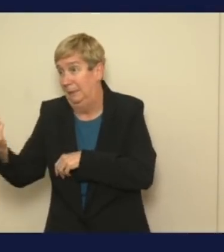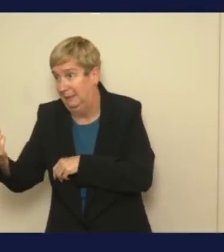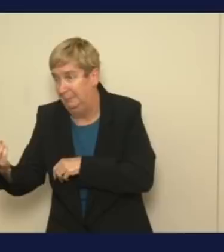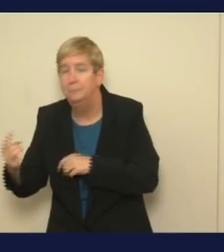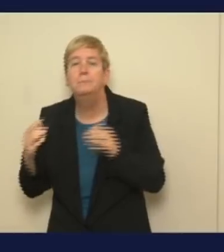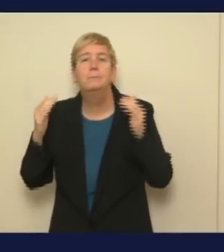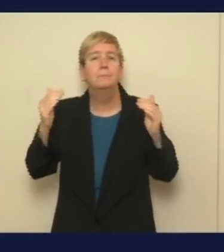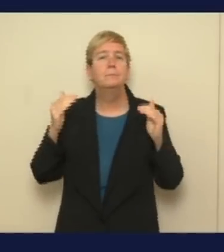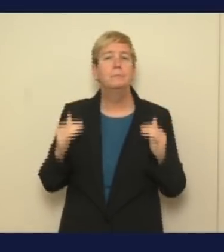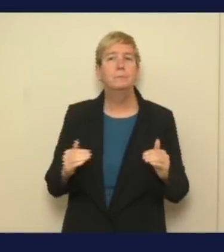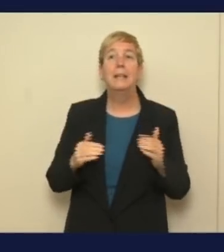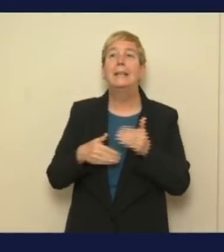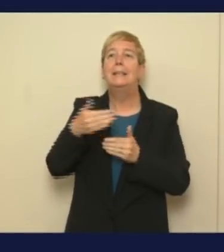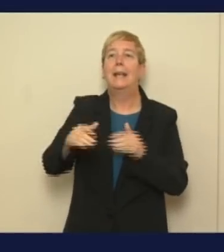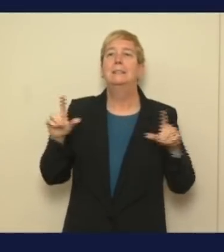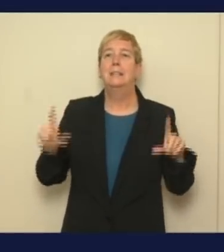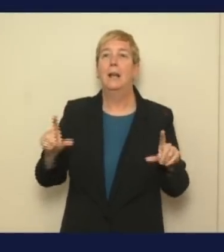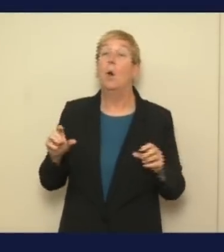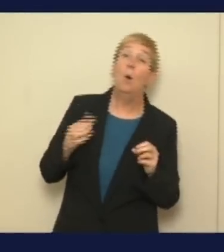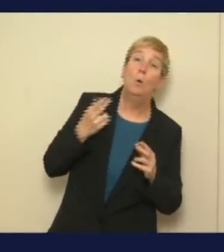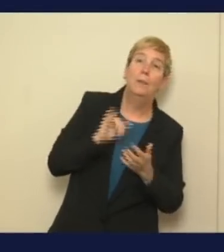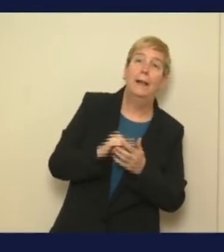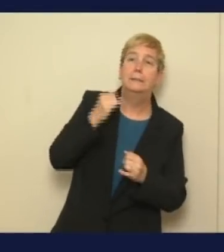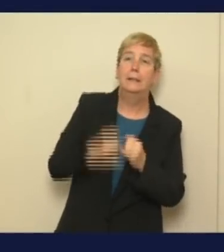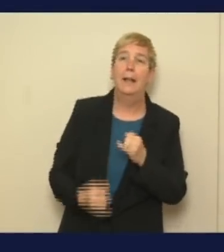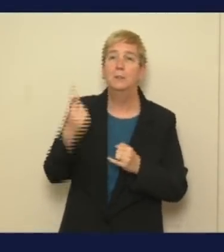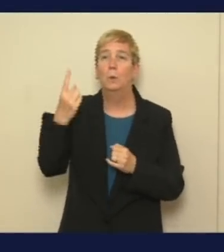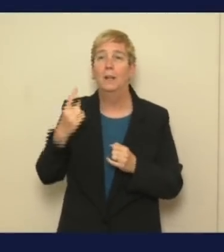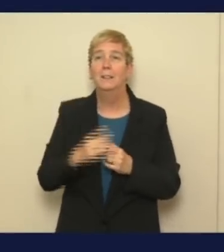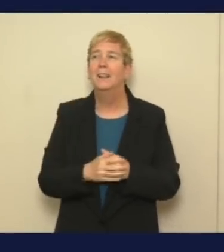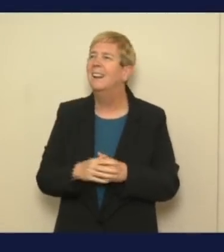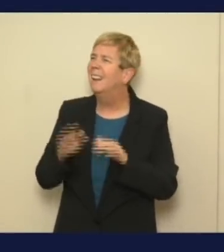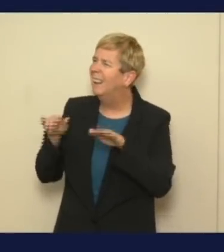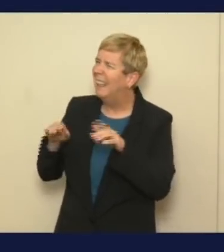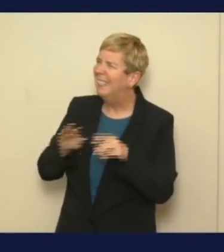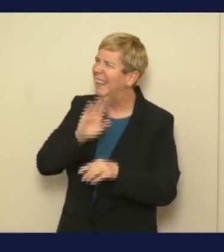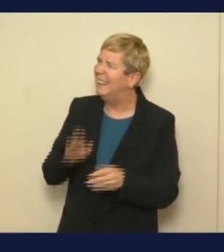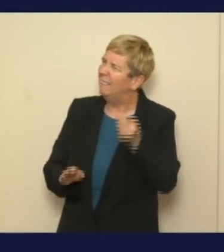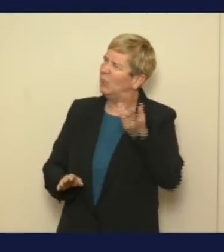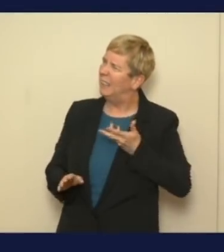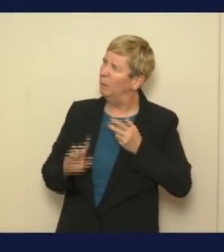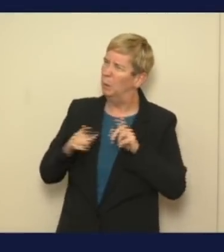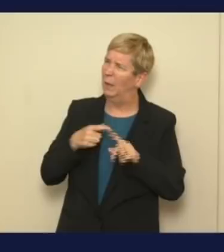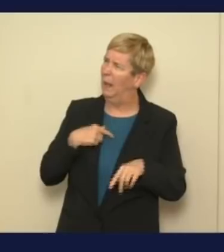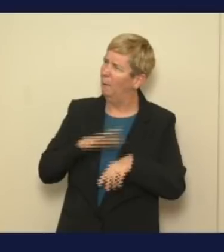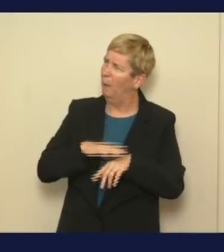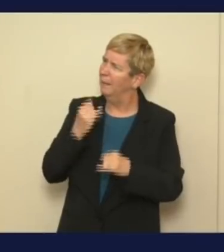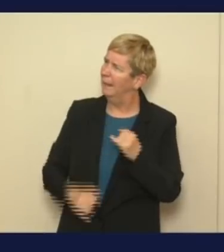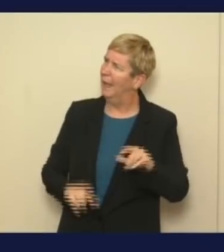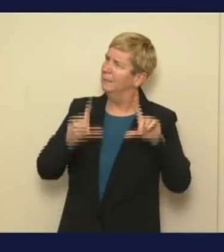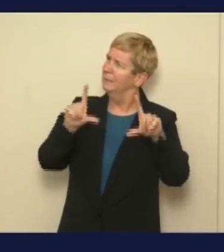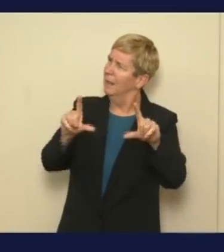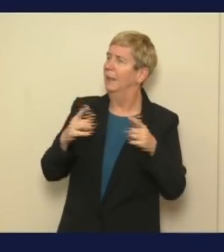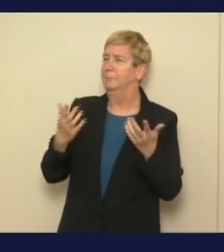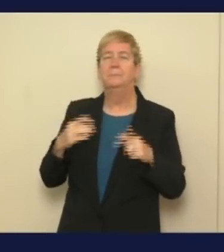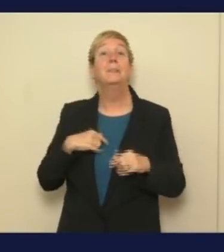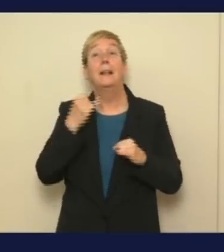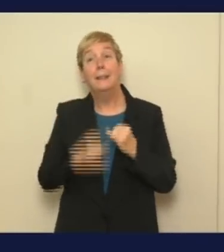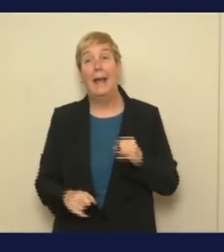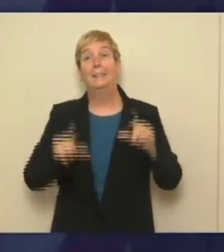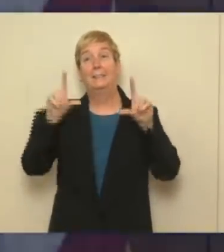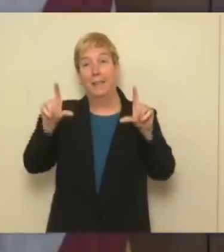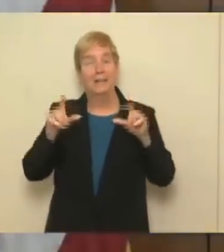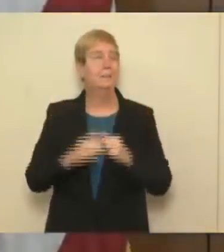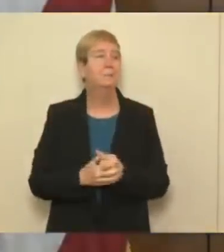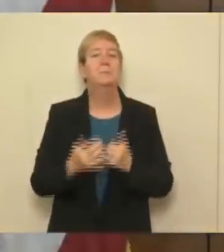That the last slide? All right, thank you. They don't tell me, New Mexicans, when it's the last slide. All right, so I'm going to ask, I think we